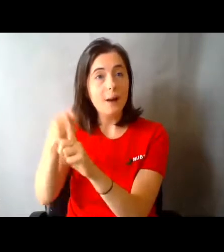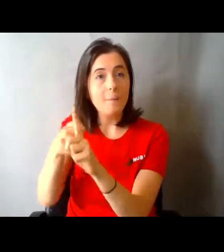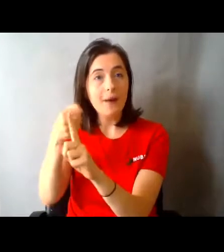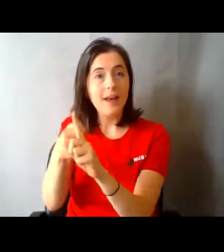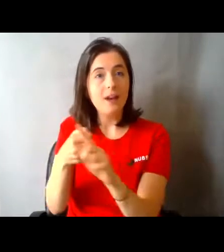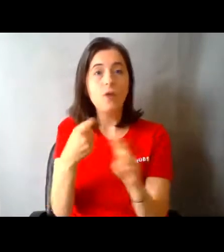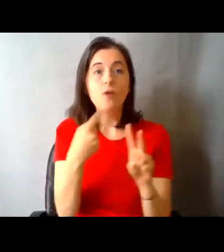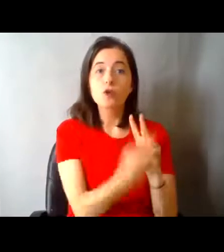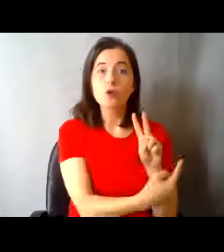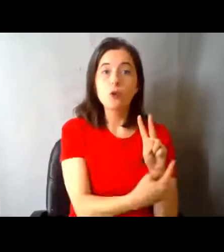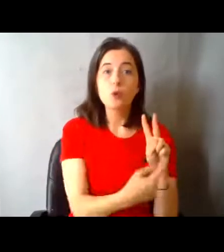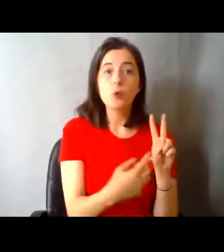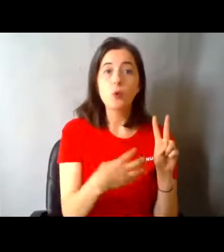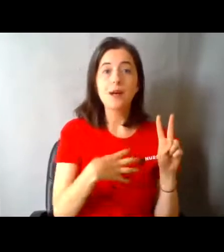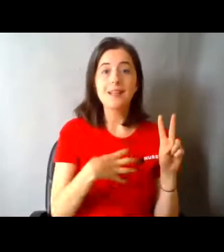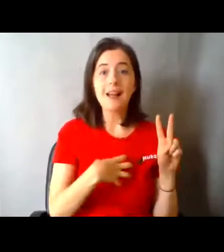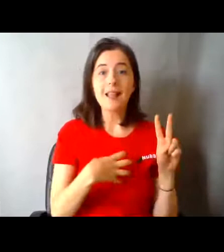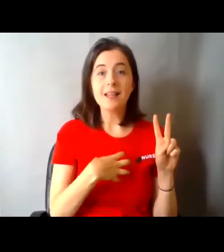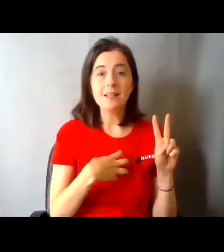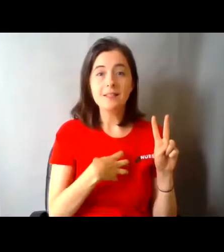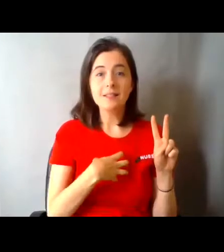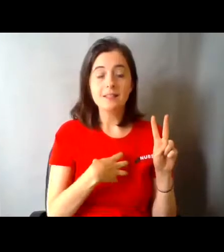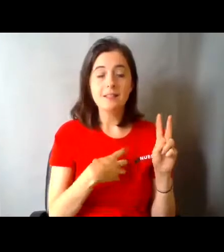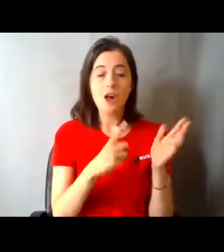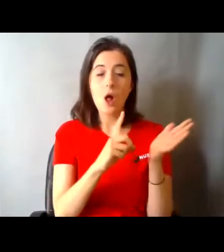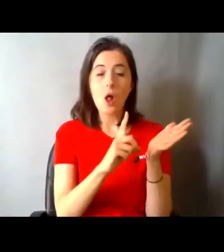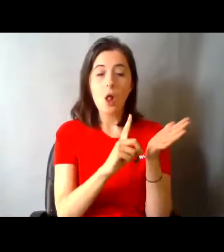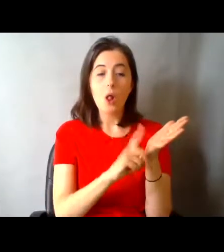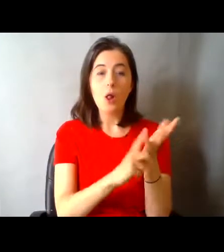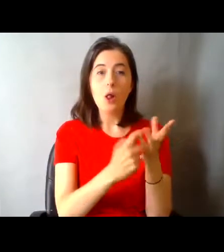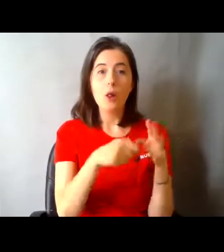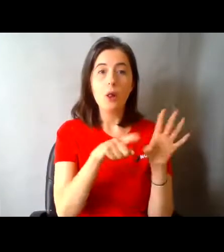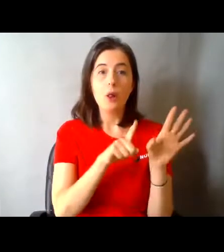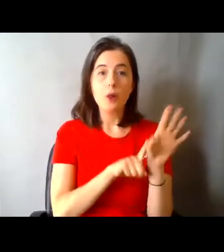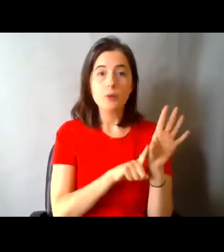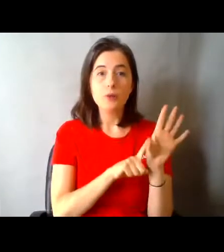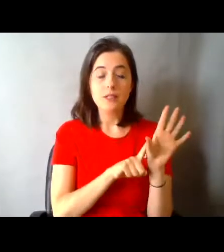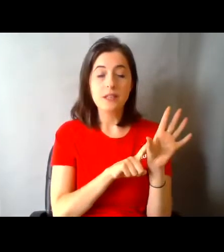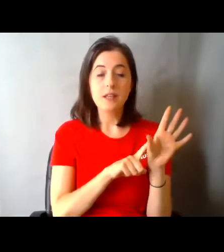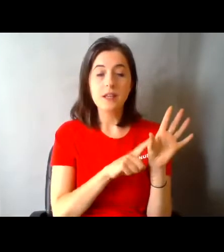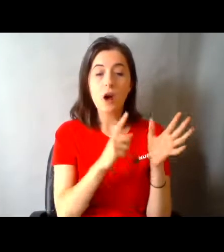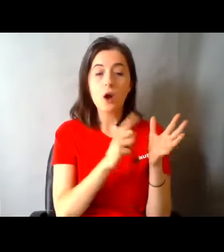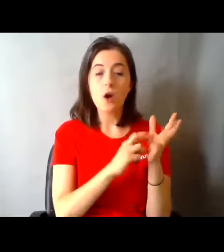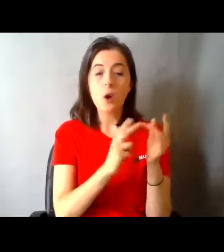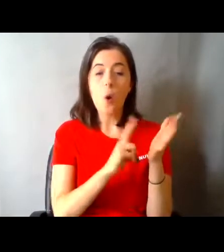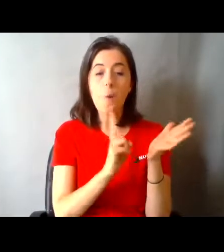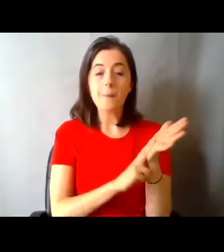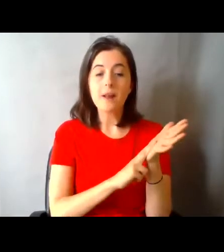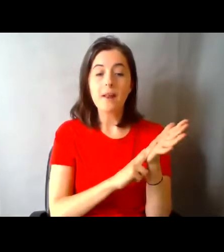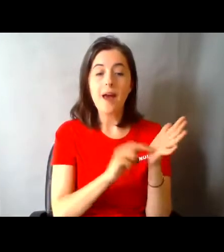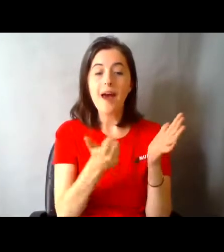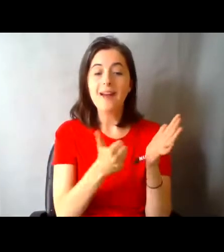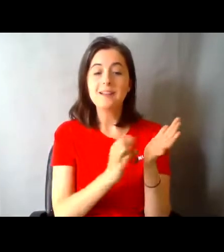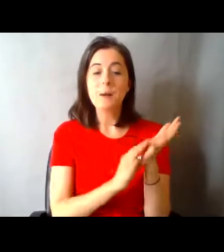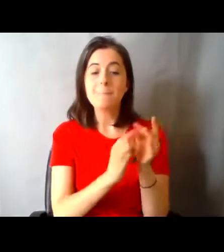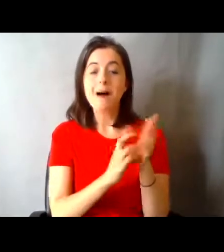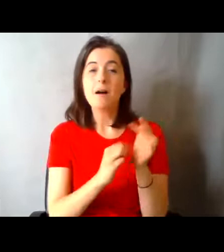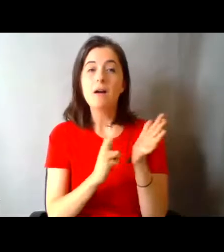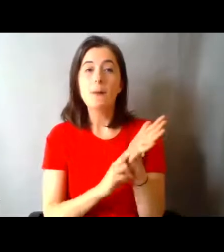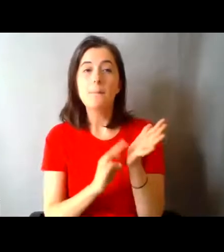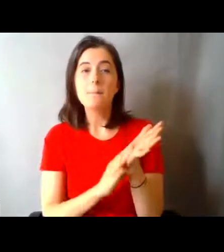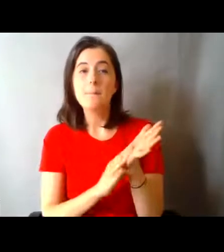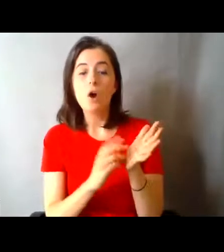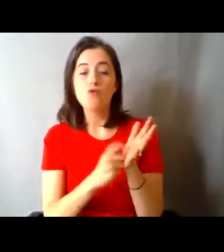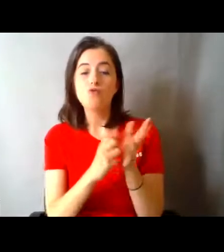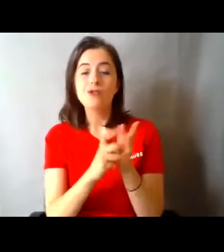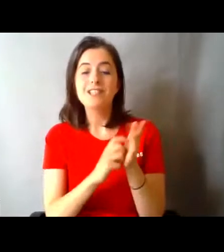Lucy Coleman and Malcolm Richards, from previous NEU Solidarity delegations to Cuba. And I'm also pleased to say we'll